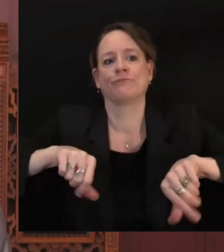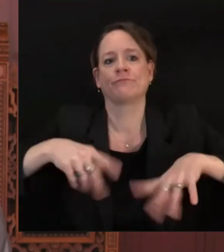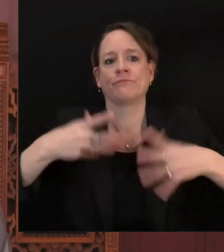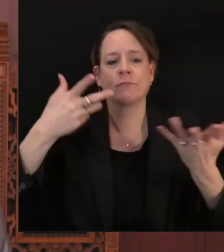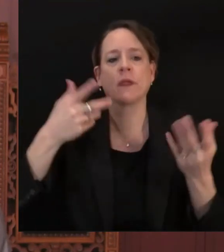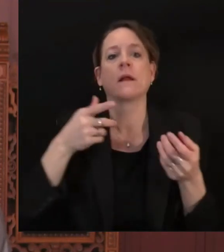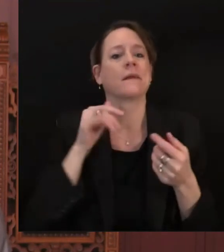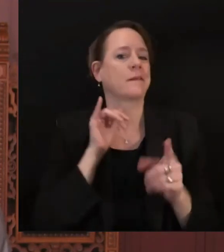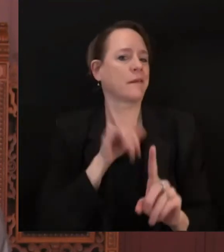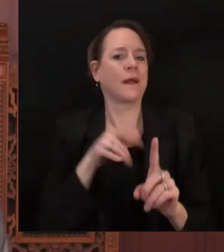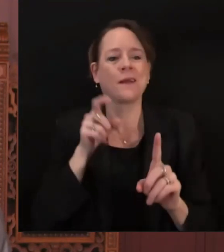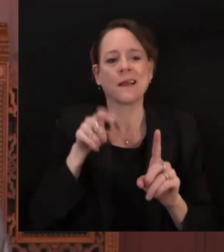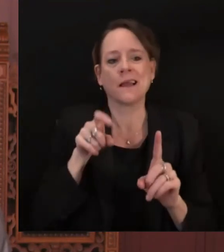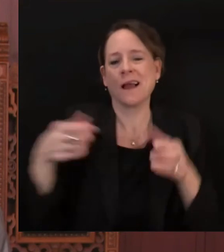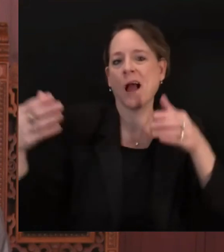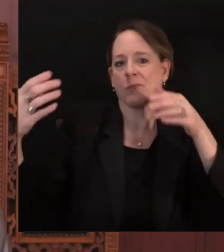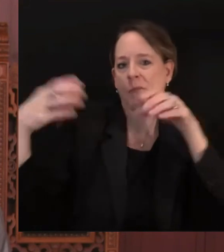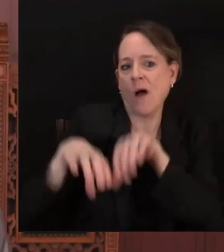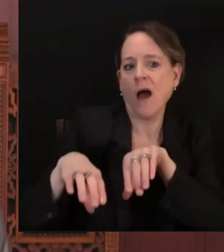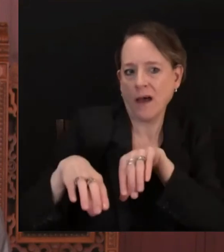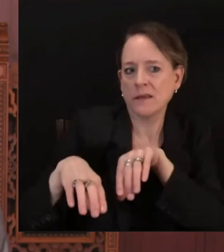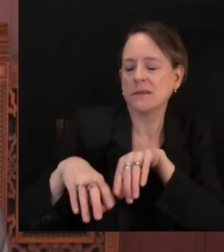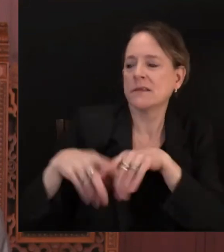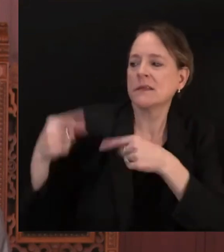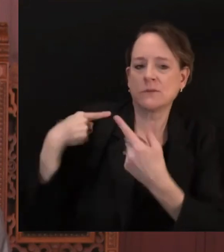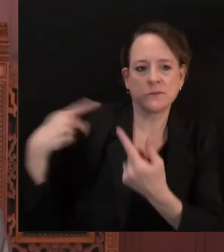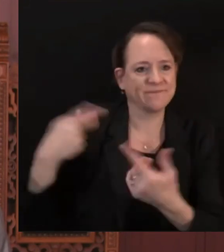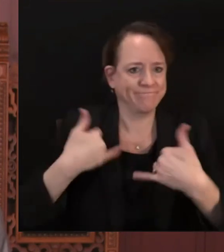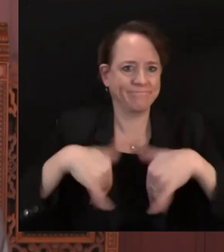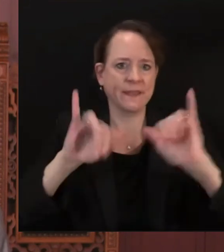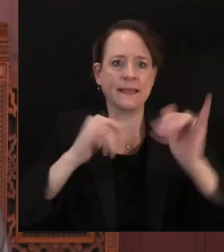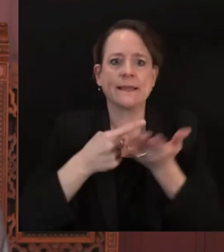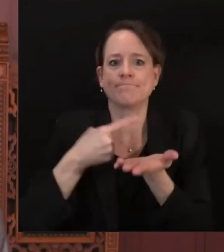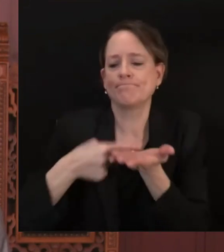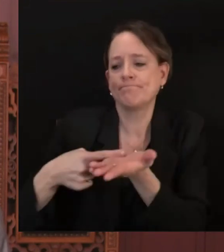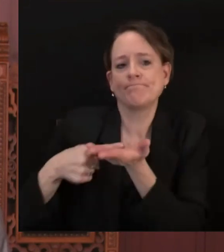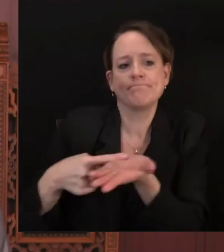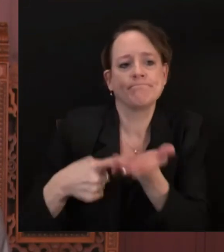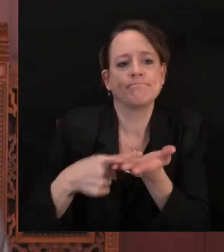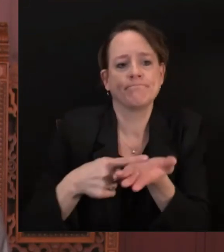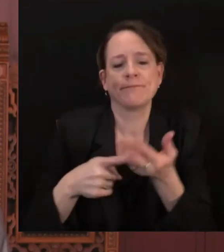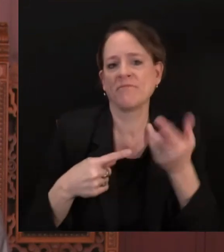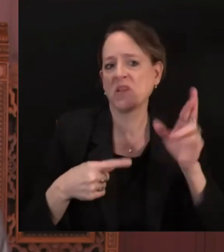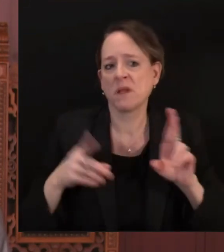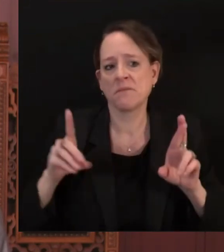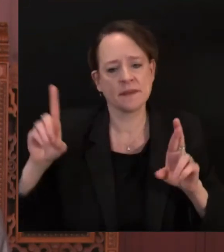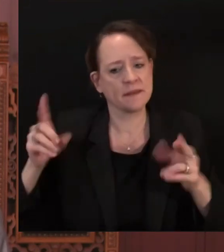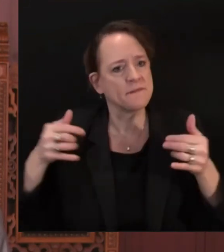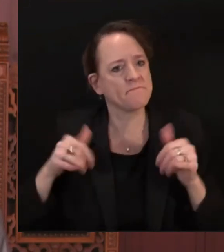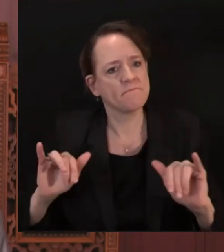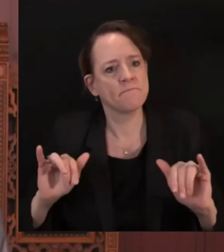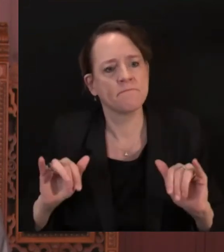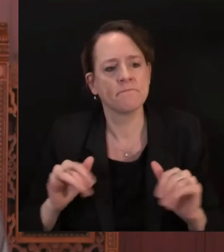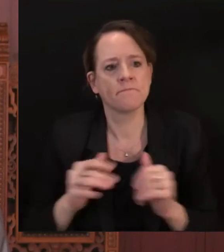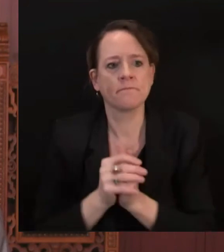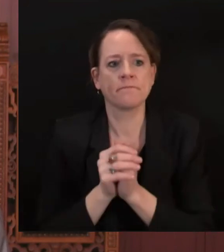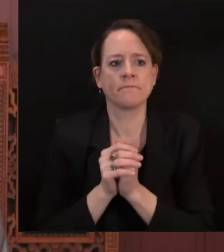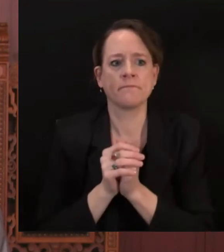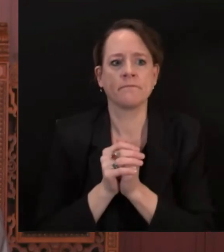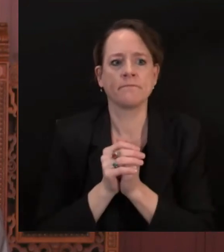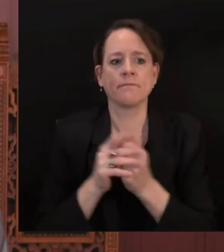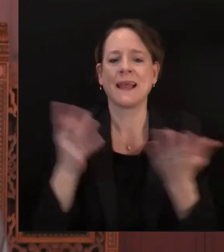but I truly believe that many of the ones that are yet resolved are resolvable. So let's